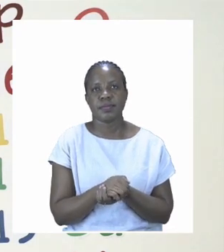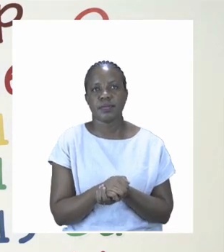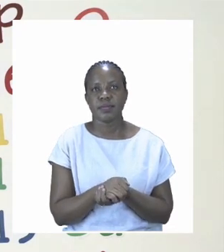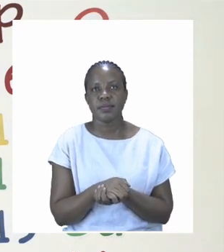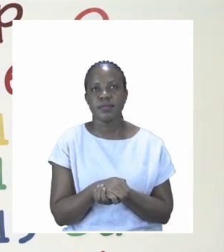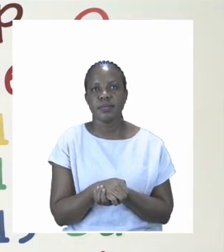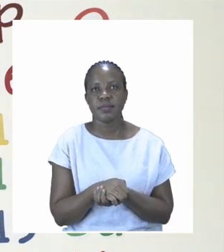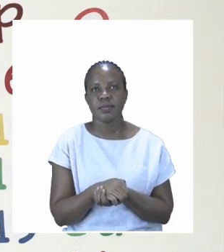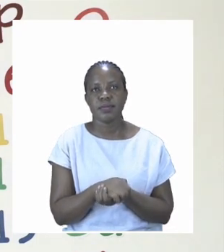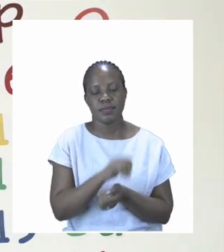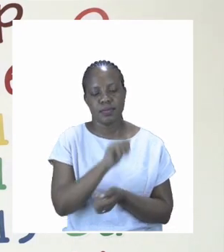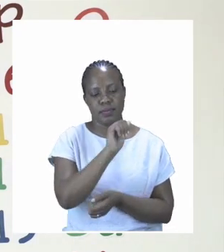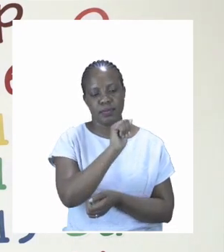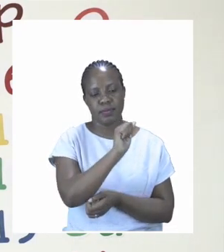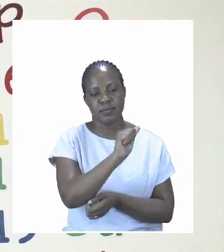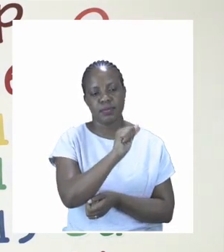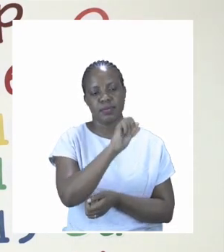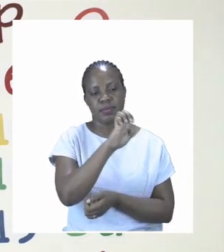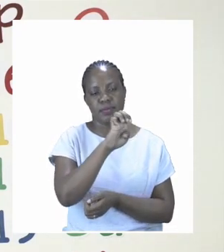eh,